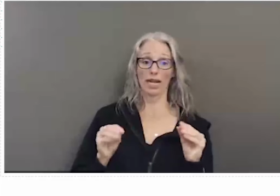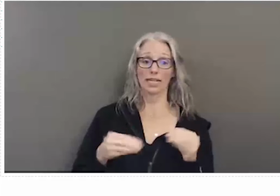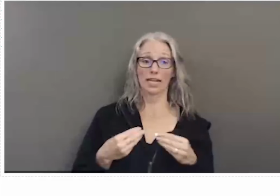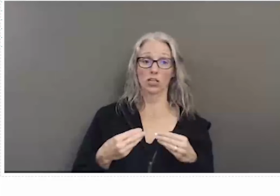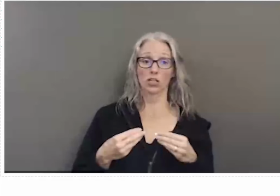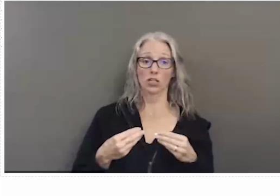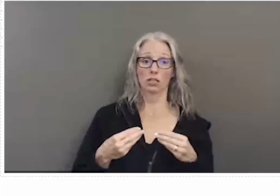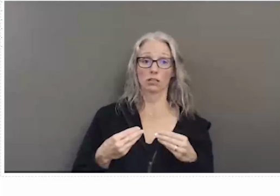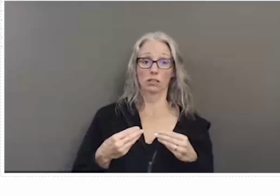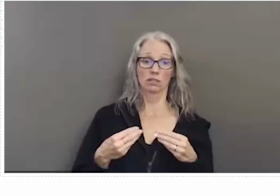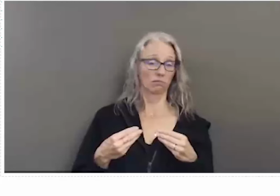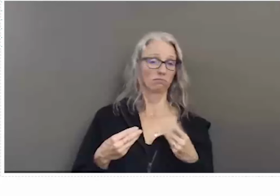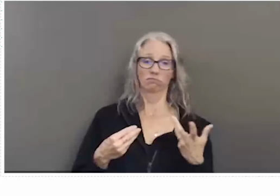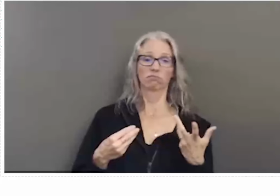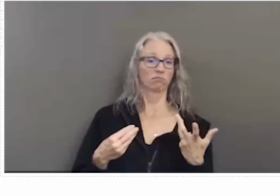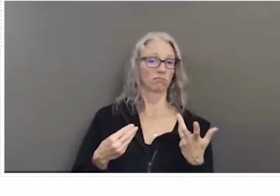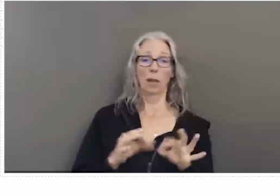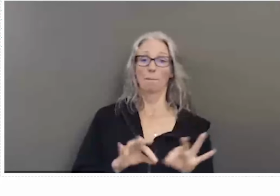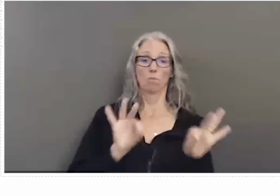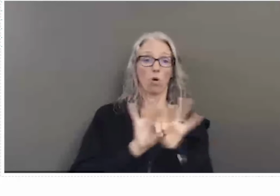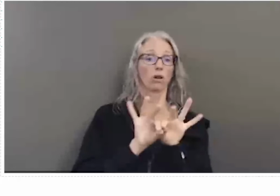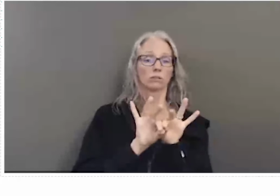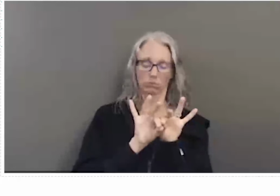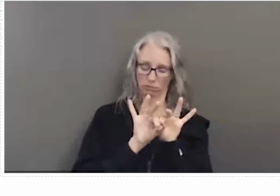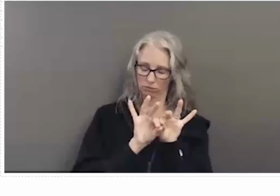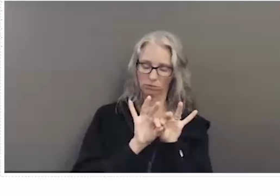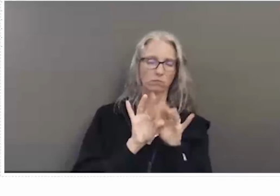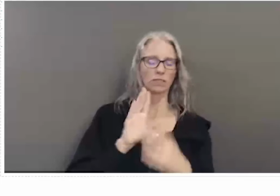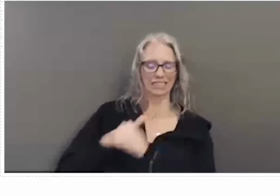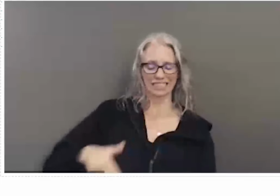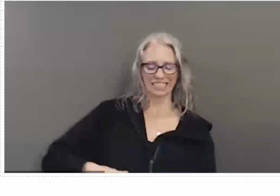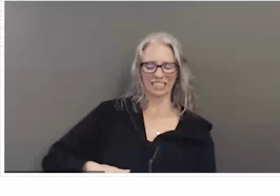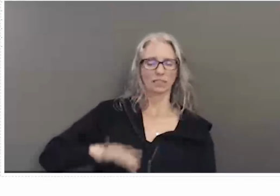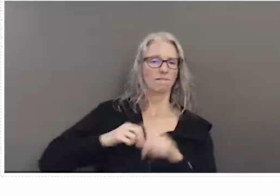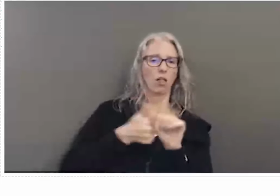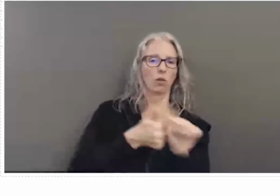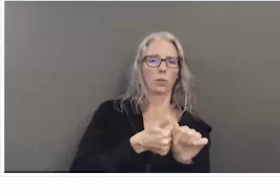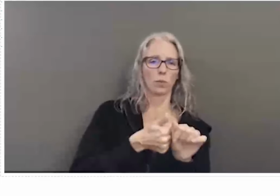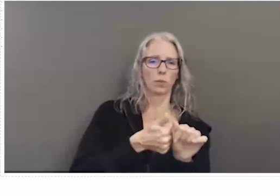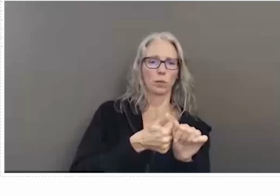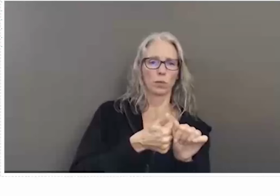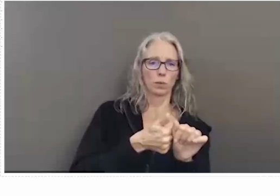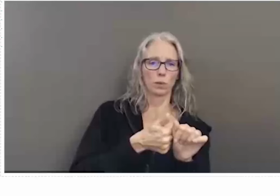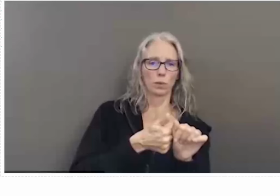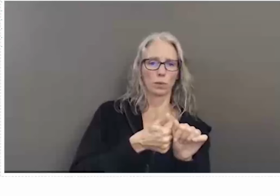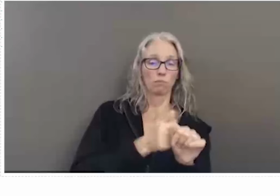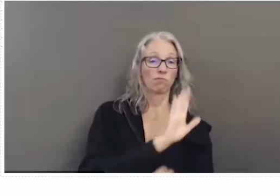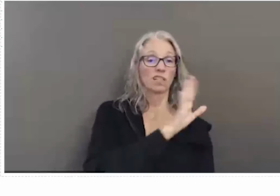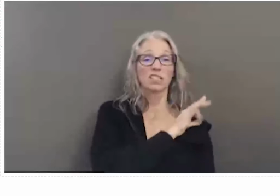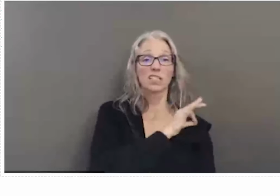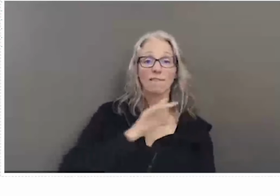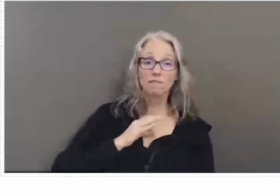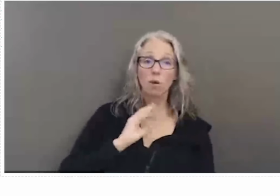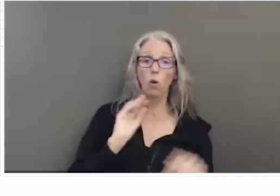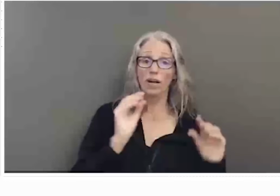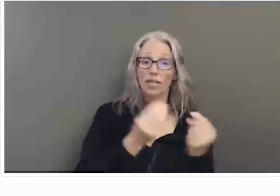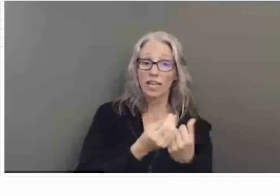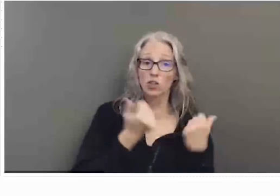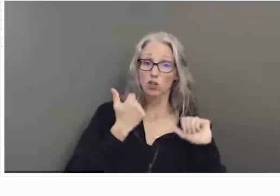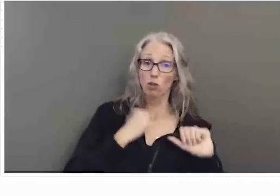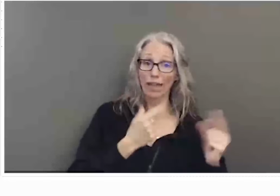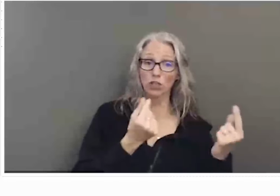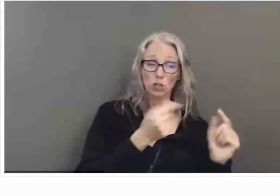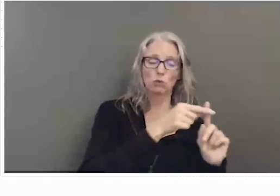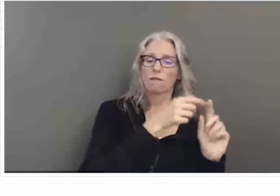then it is truly listening to what your partners are trying to do, listening to what your staff and organization is trying to do, and